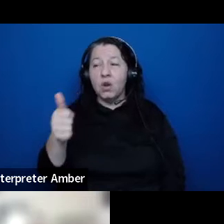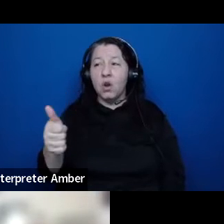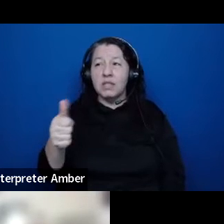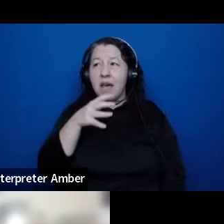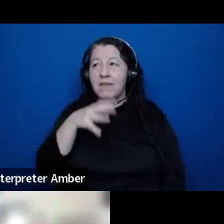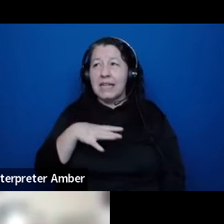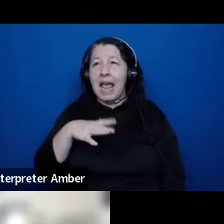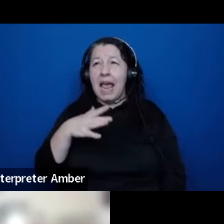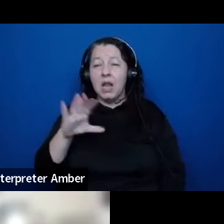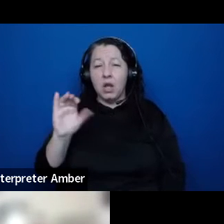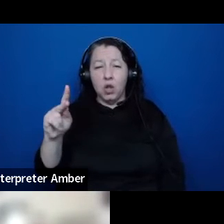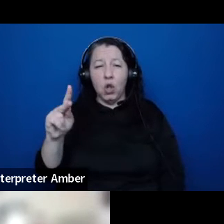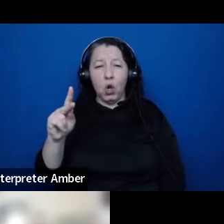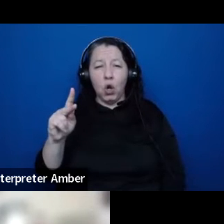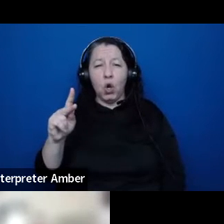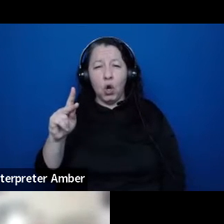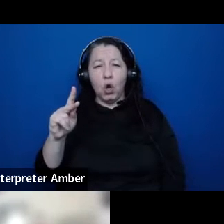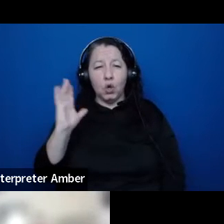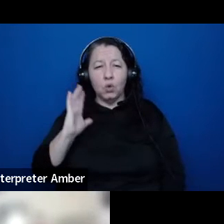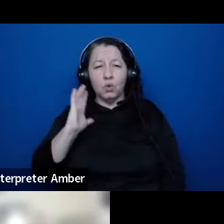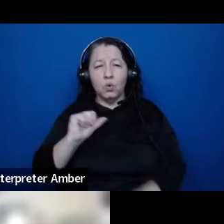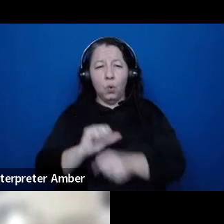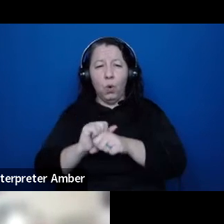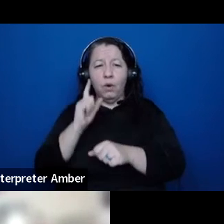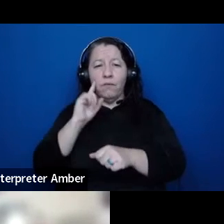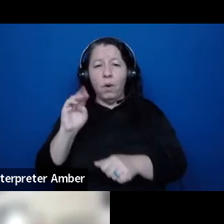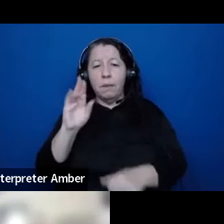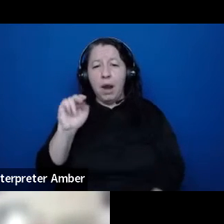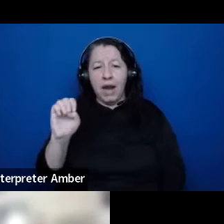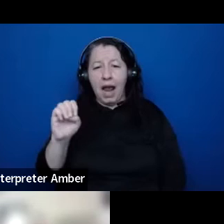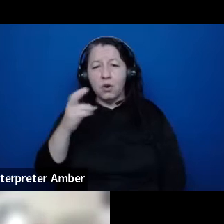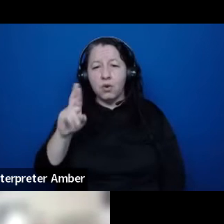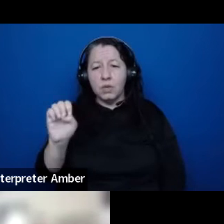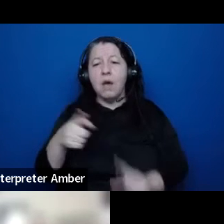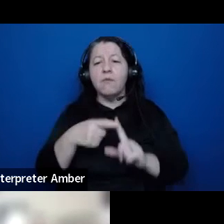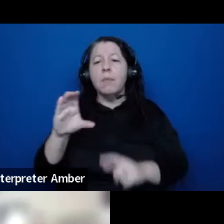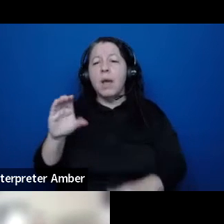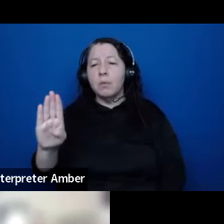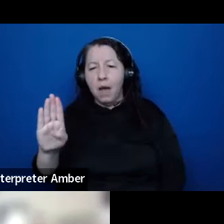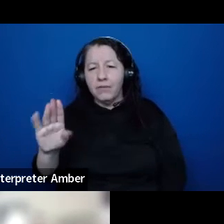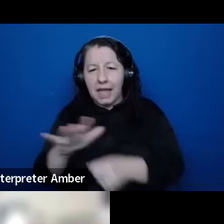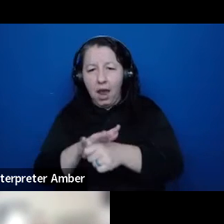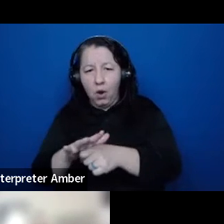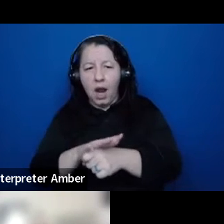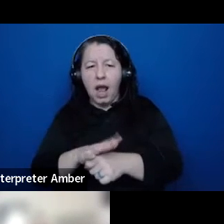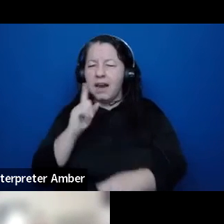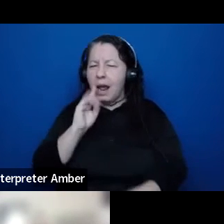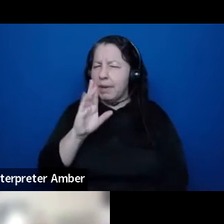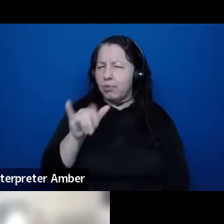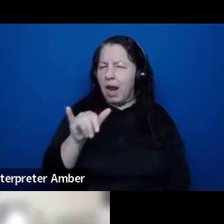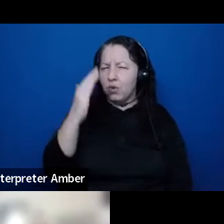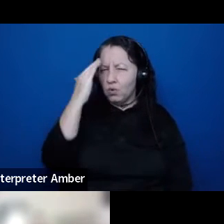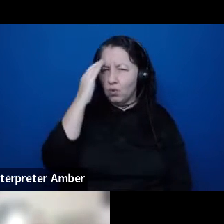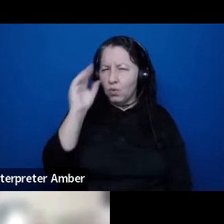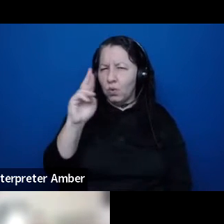for Marianne Hanusa, who was from the Council Bluffs area. And I think Brady, you knew Marianne, and